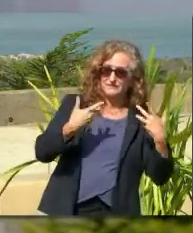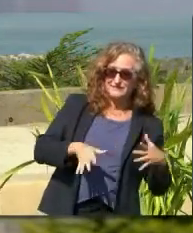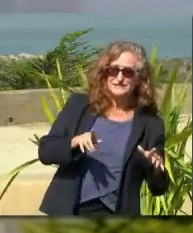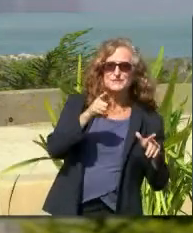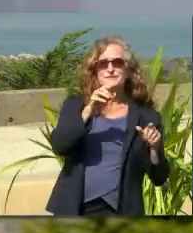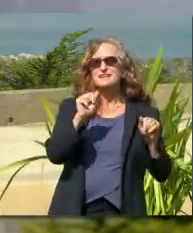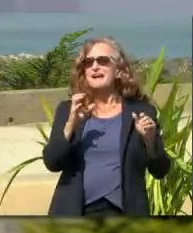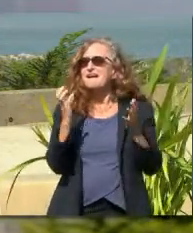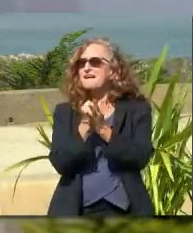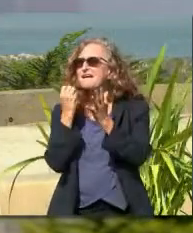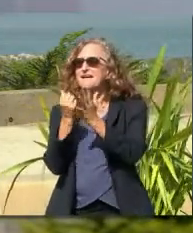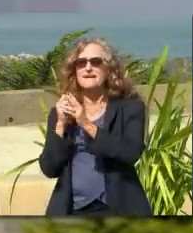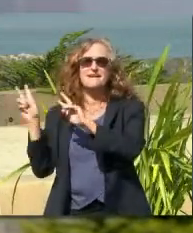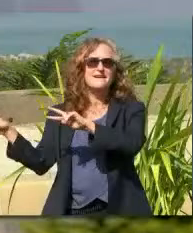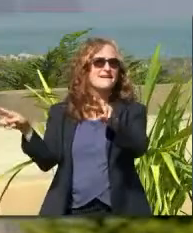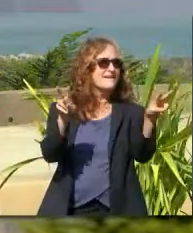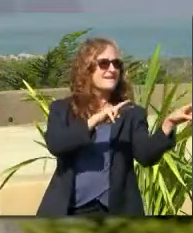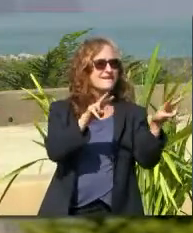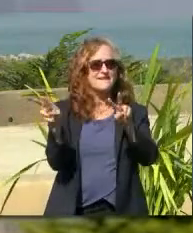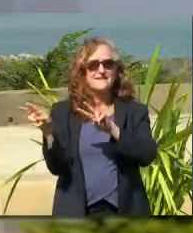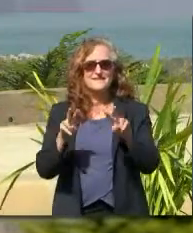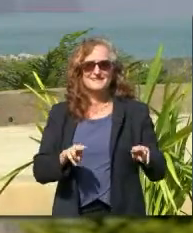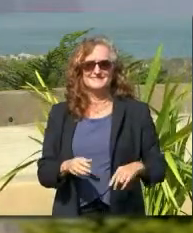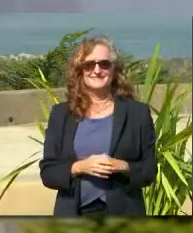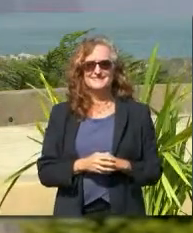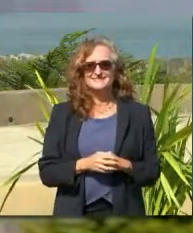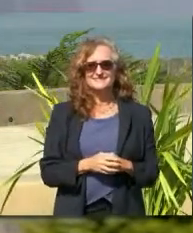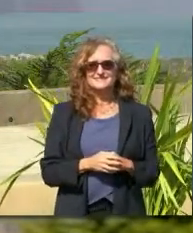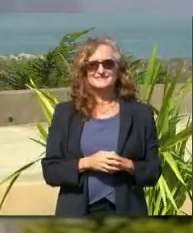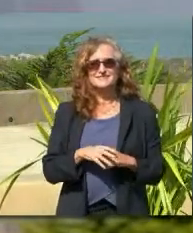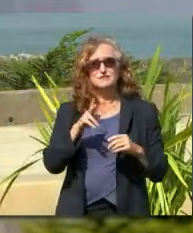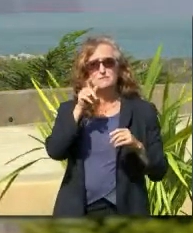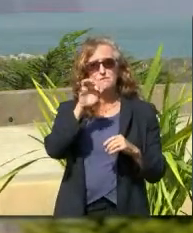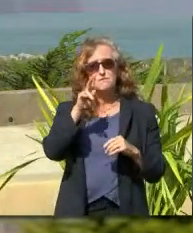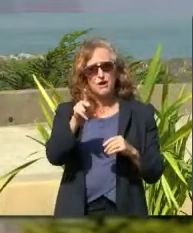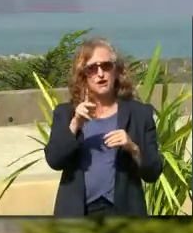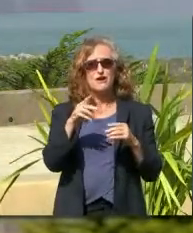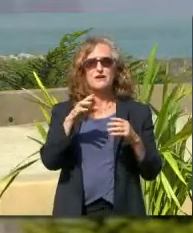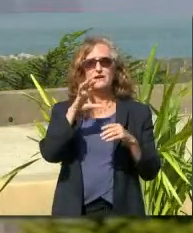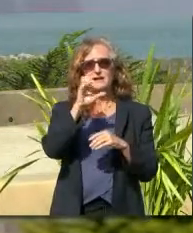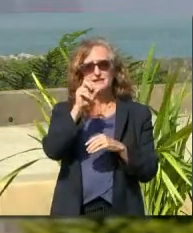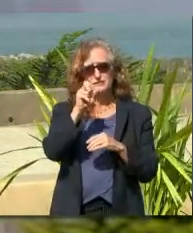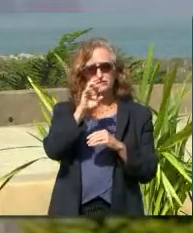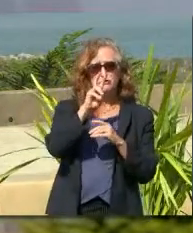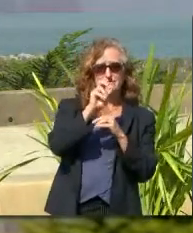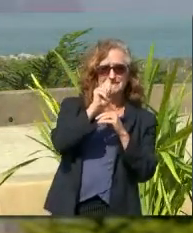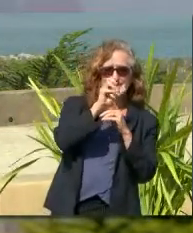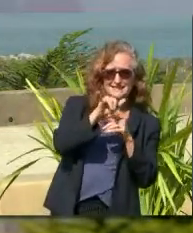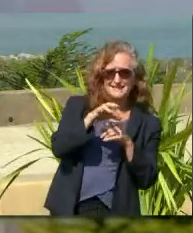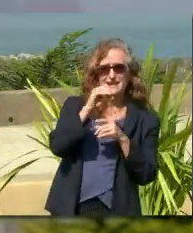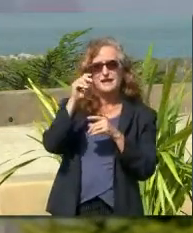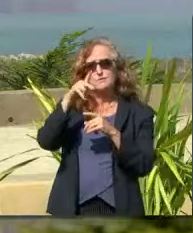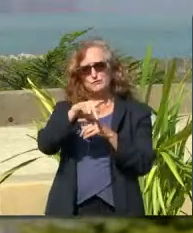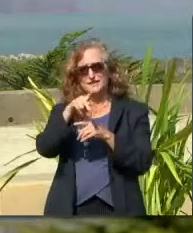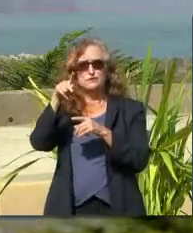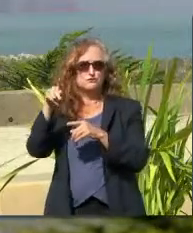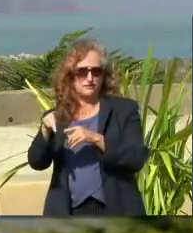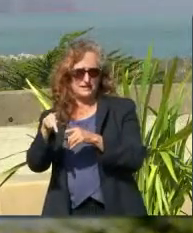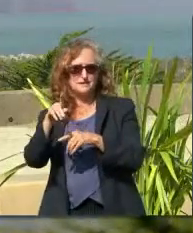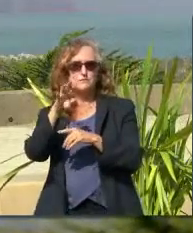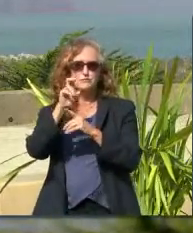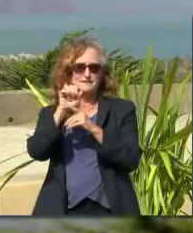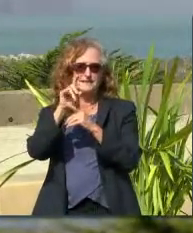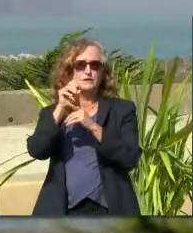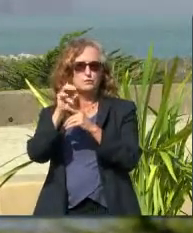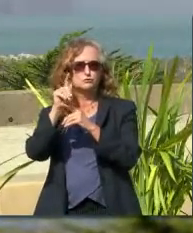look around. One of the things that the Parks Conservancy, the Presidio Trust, and the National Park Service did was work at the beginning